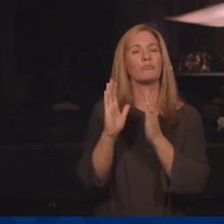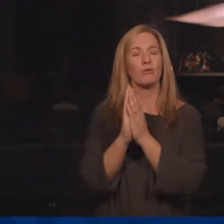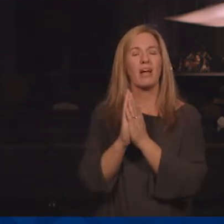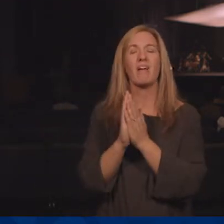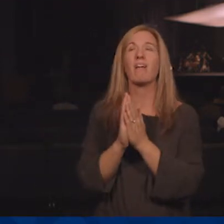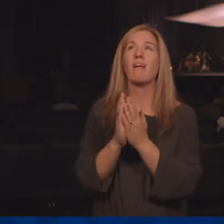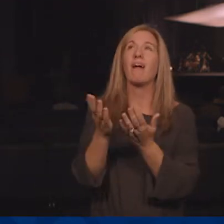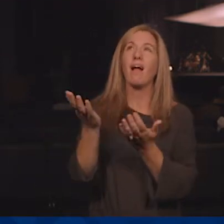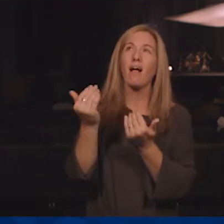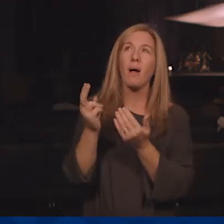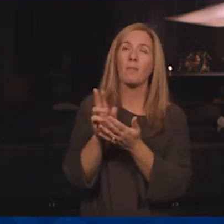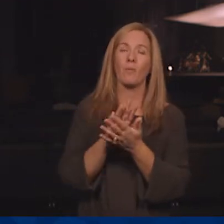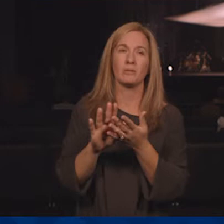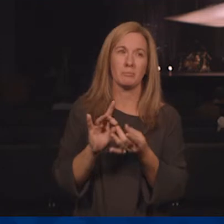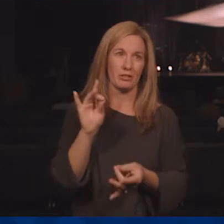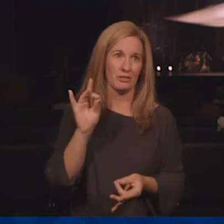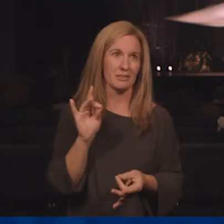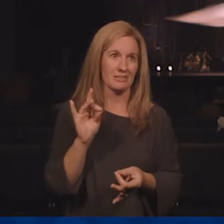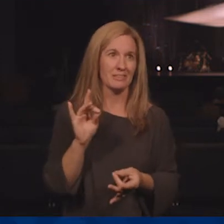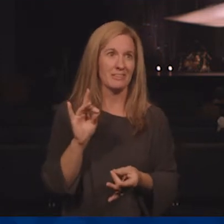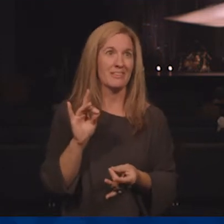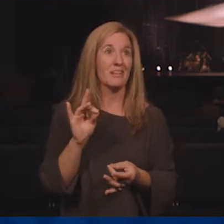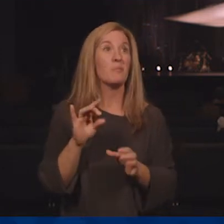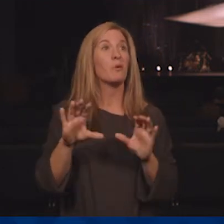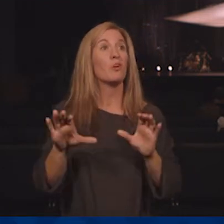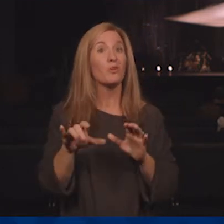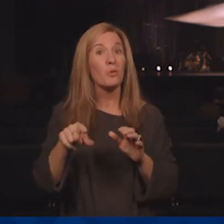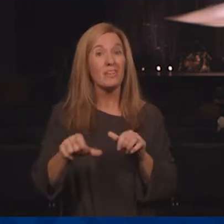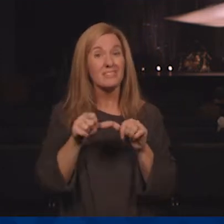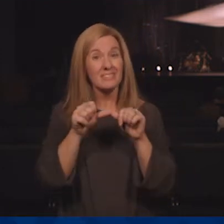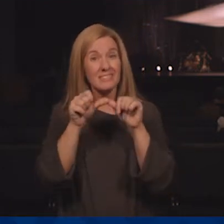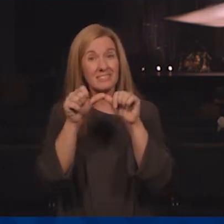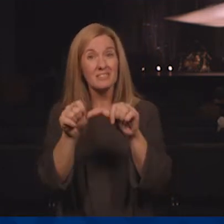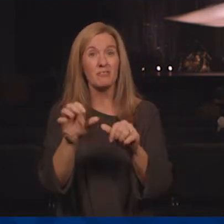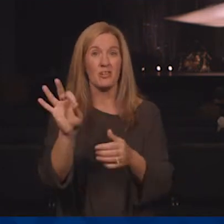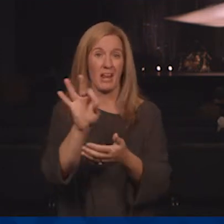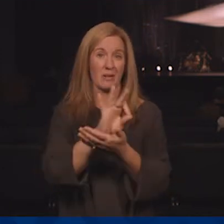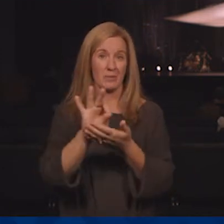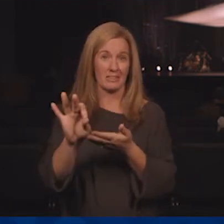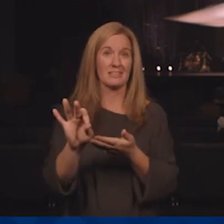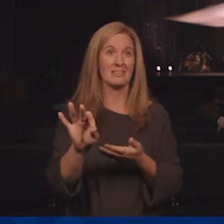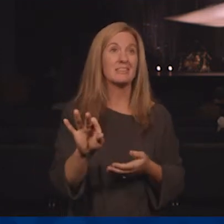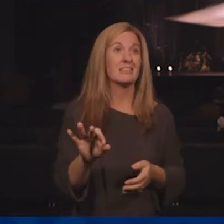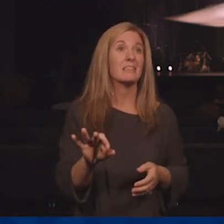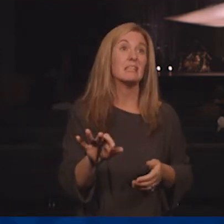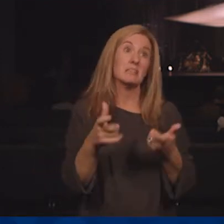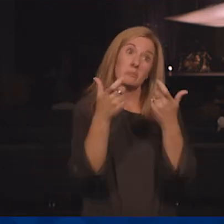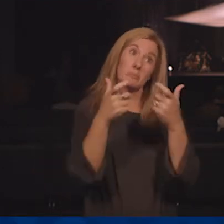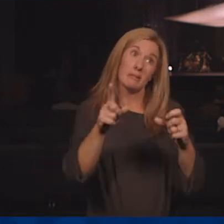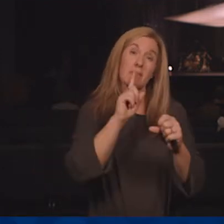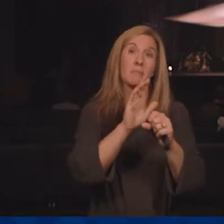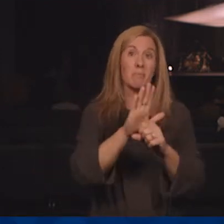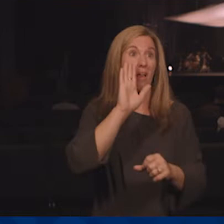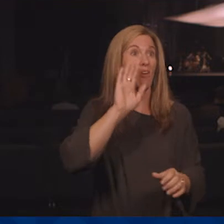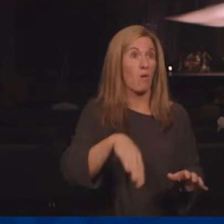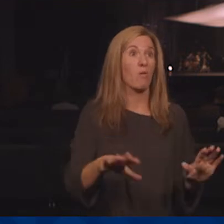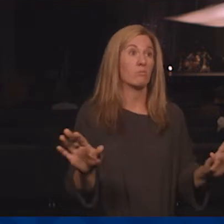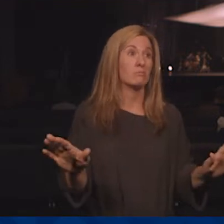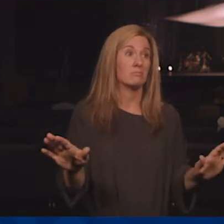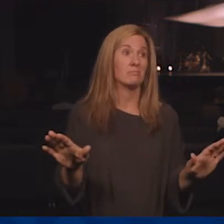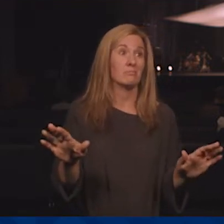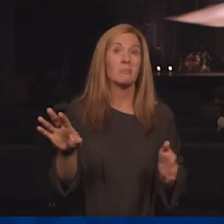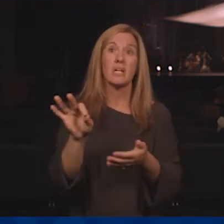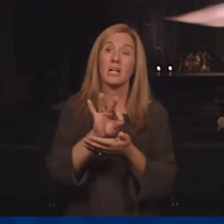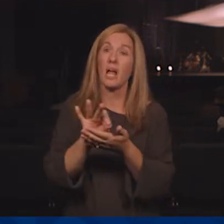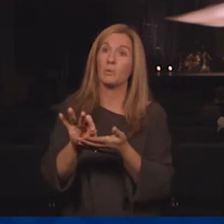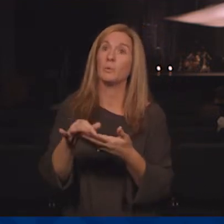We're going to do this, church, every week for 9 weeks. It's a tremendous commitment, I know. 9 weeks is